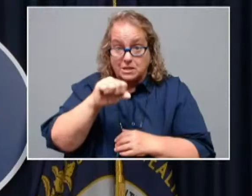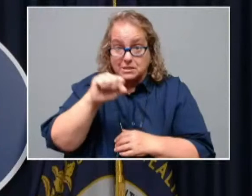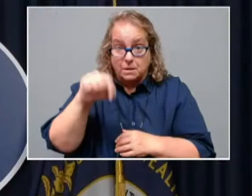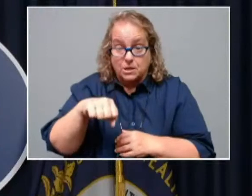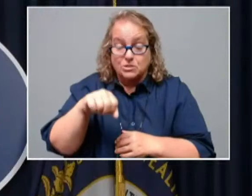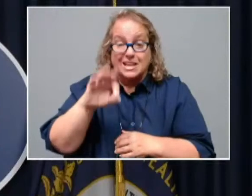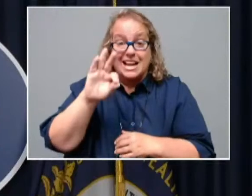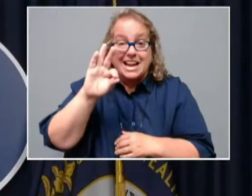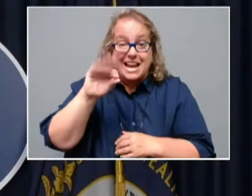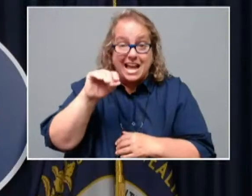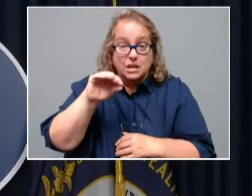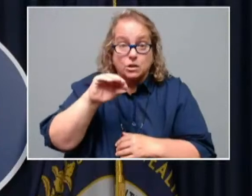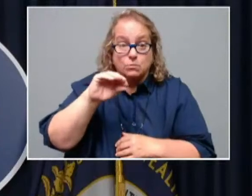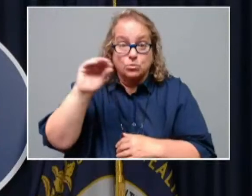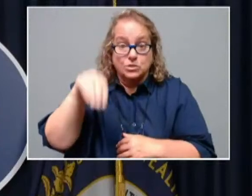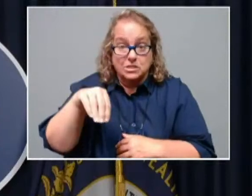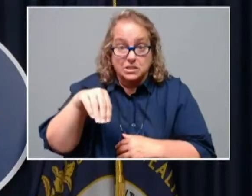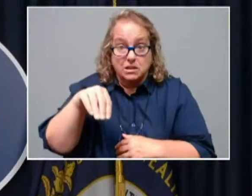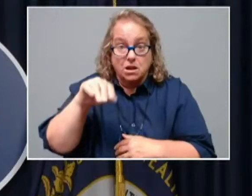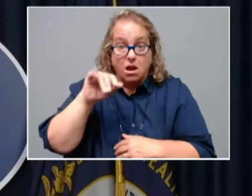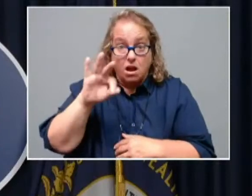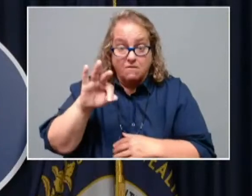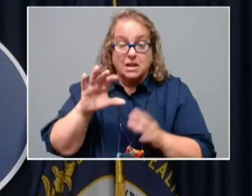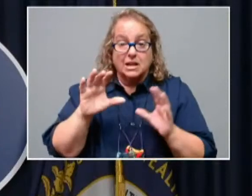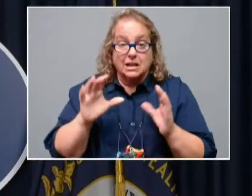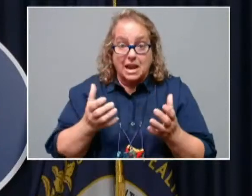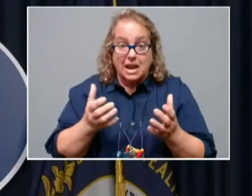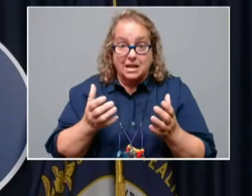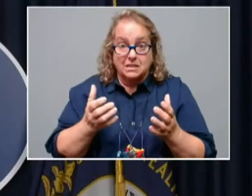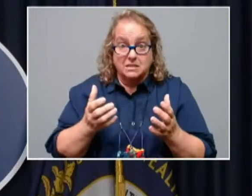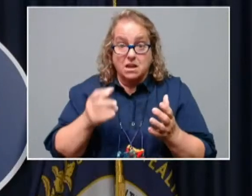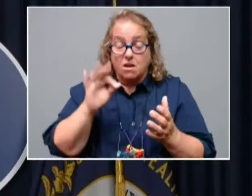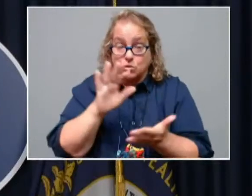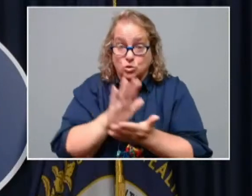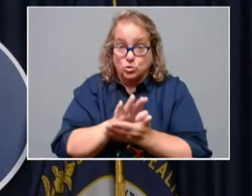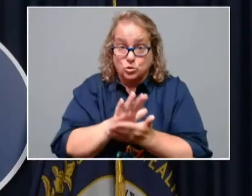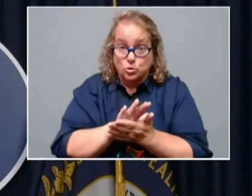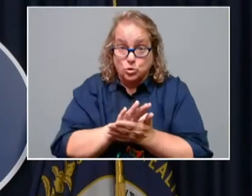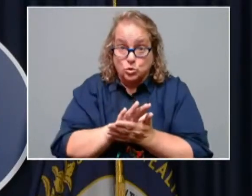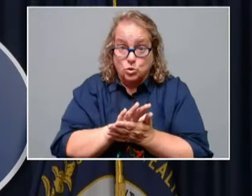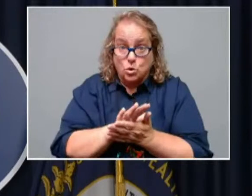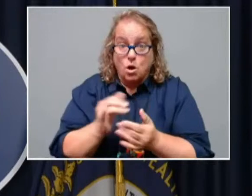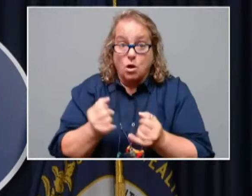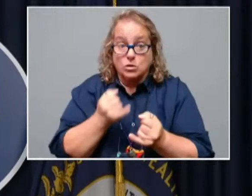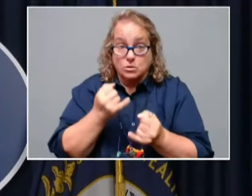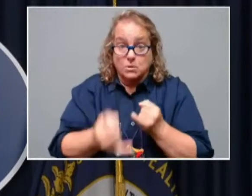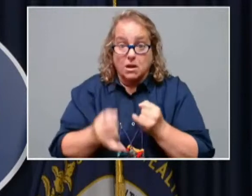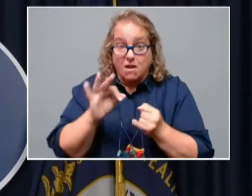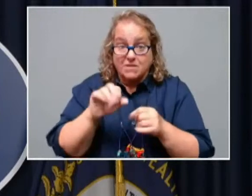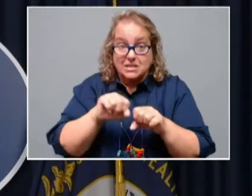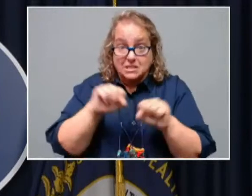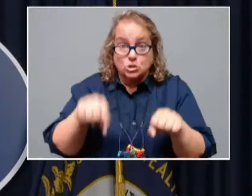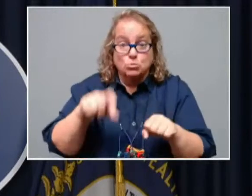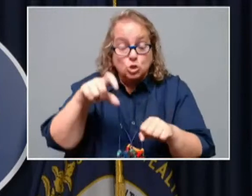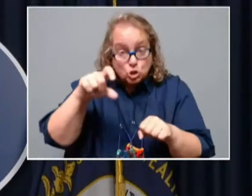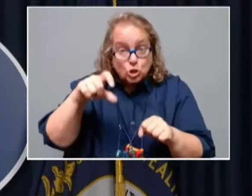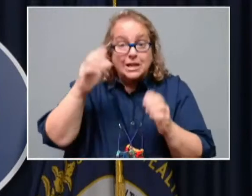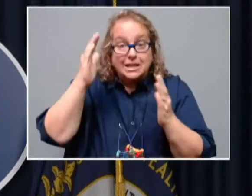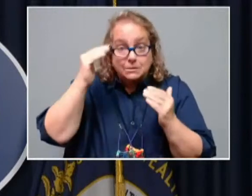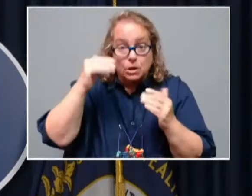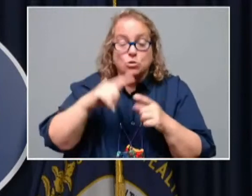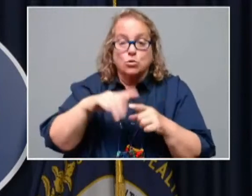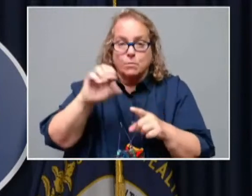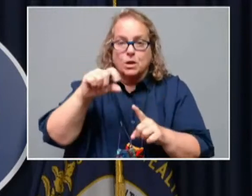90% of a class, of a school, ultimately of a system should expect to be